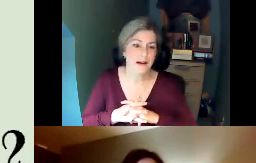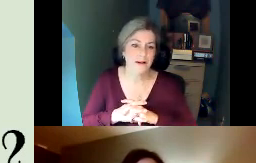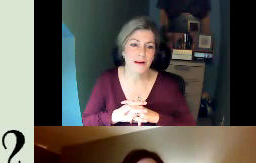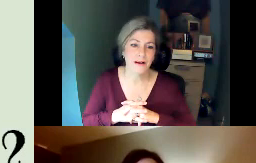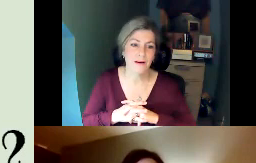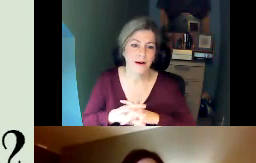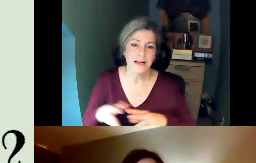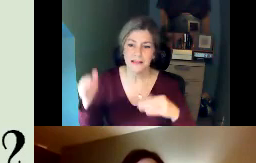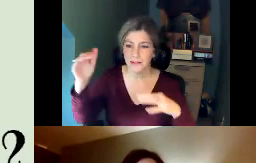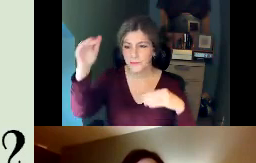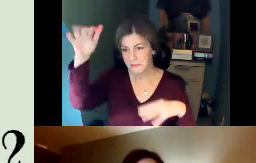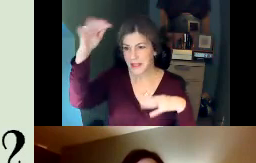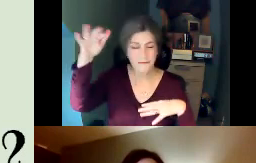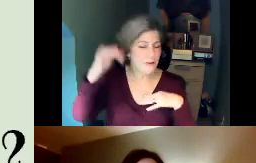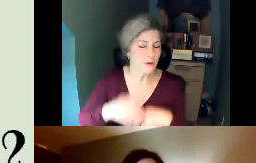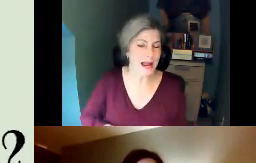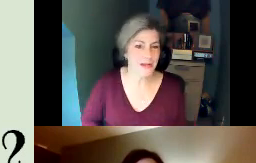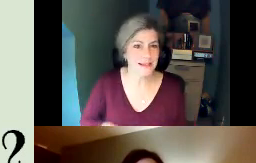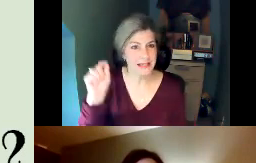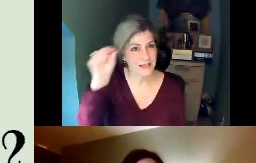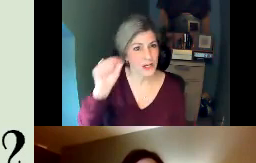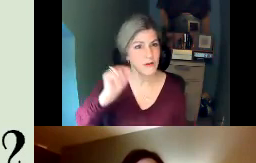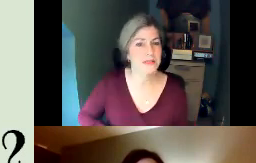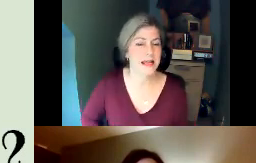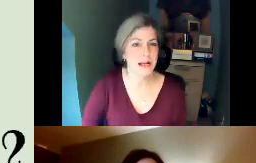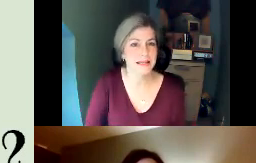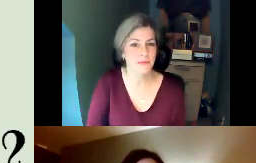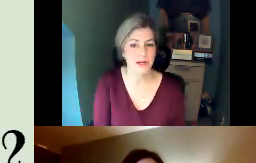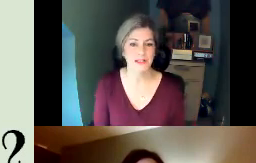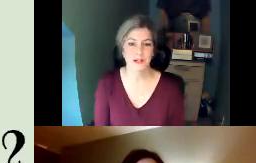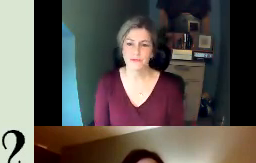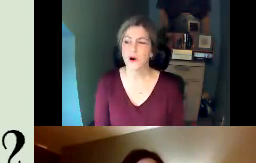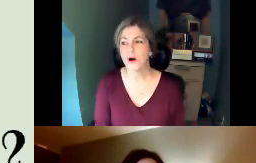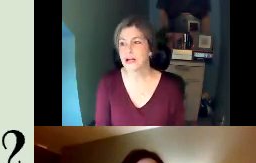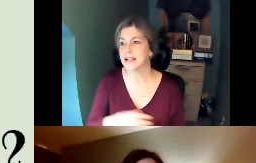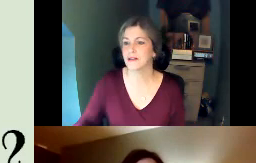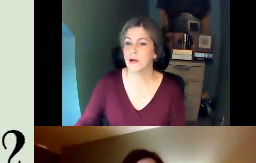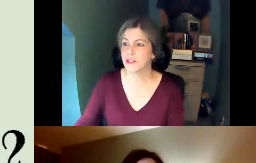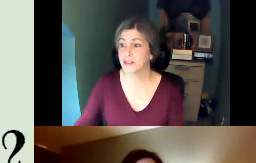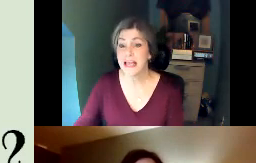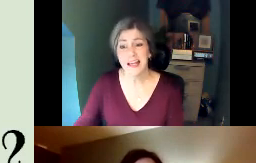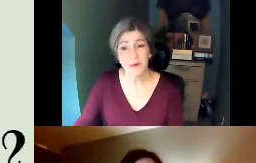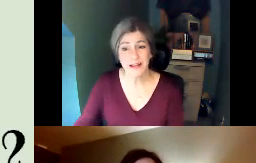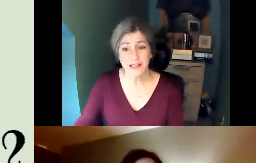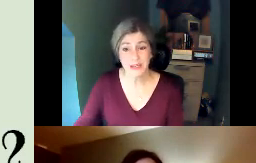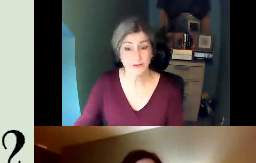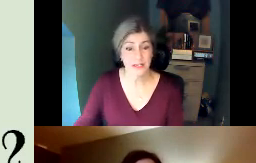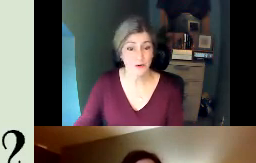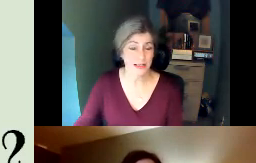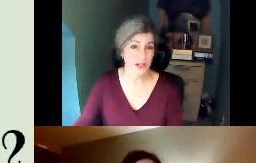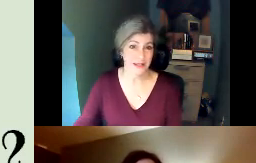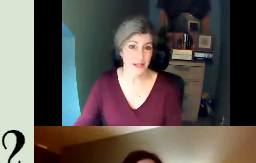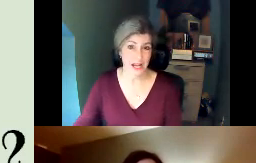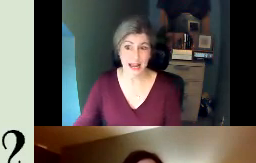tutorials, there are little infographics to show you step-by-step what to do for all kinds of questions. And we've had some